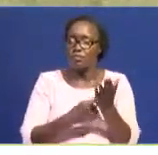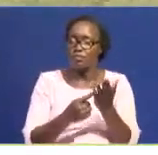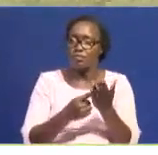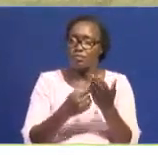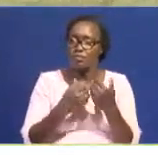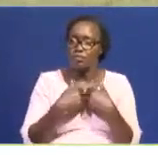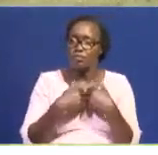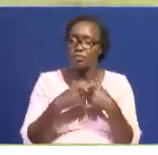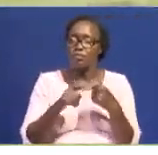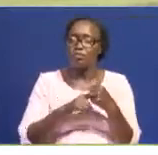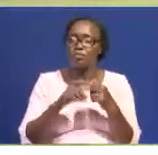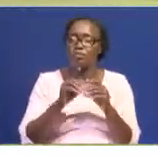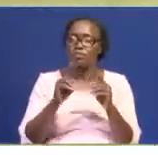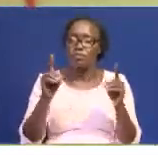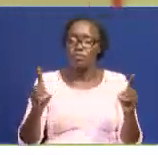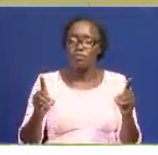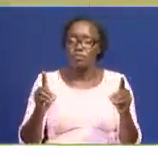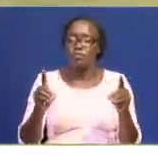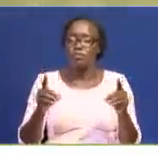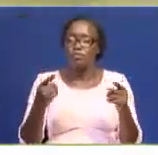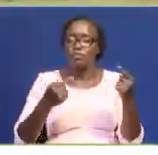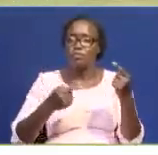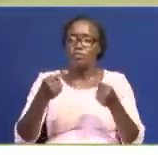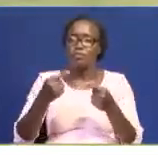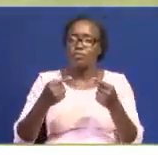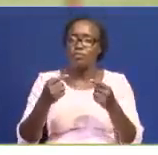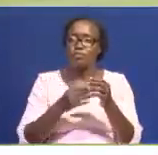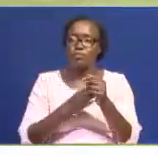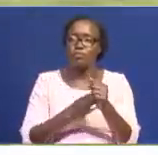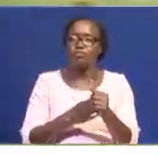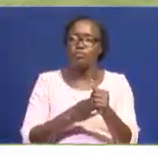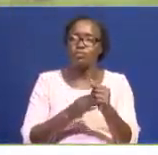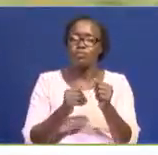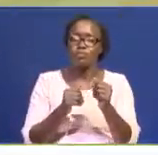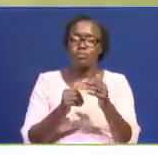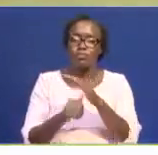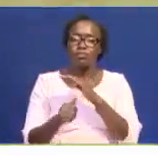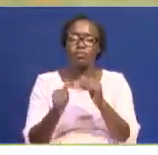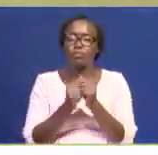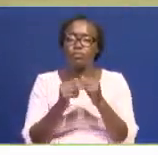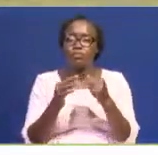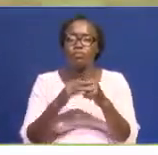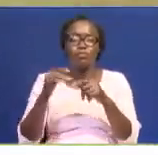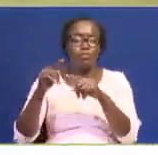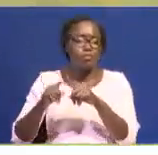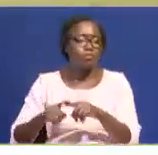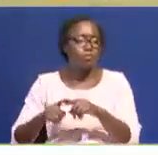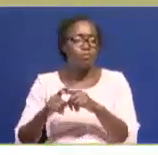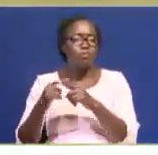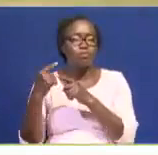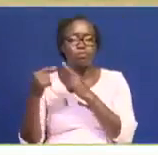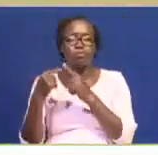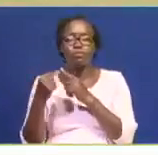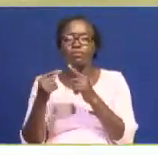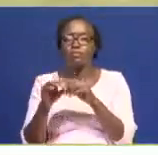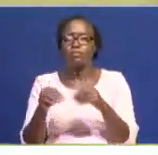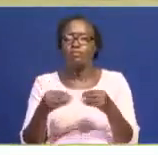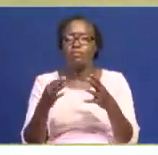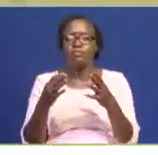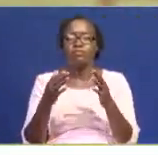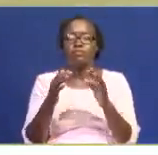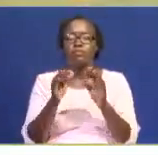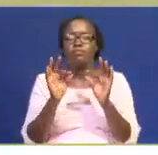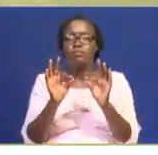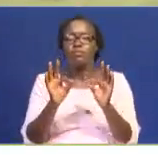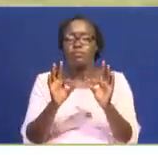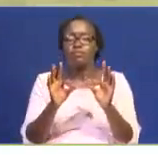Country 6-kilometer race in Serbia, will headline the girls under 18 team and is relying on her experience from Serbia to produce a stellar